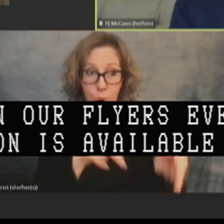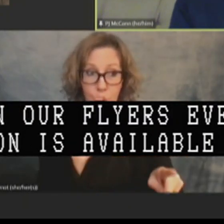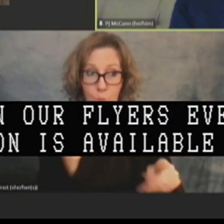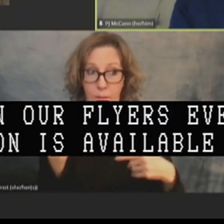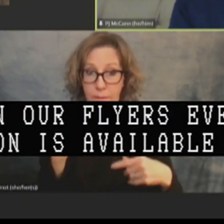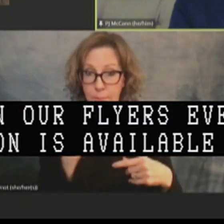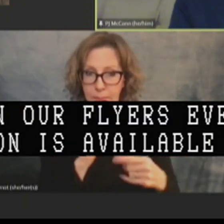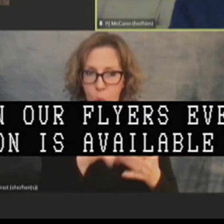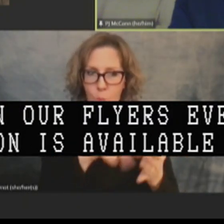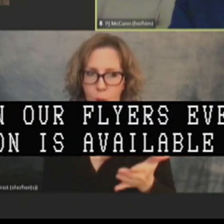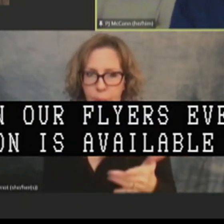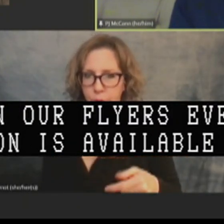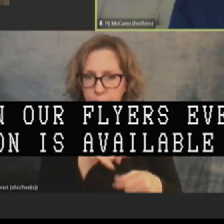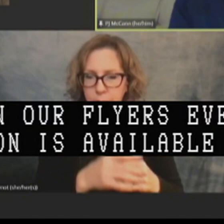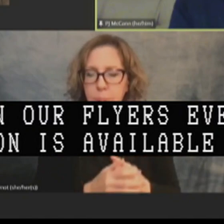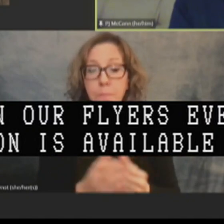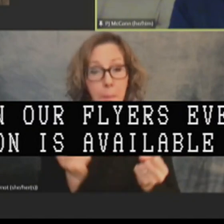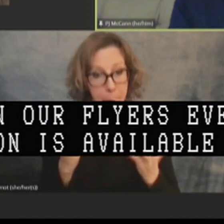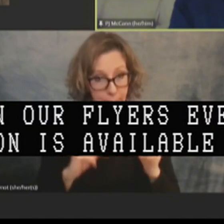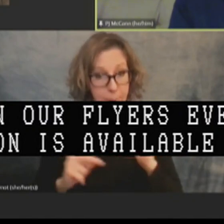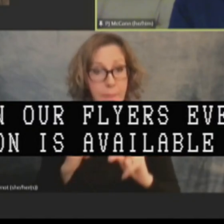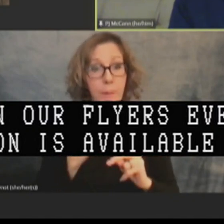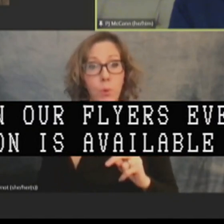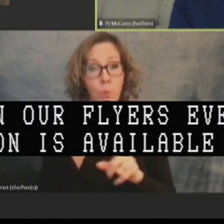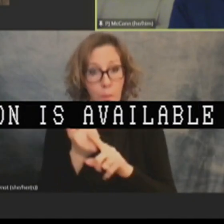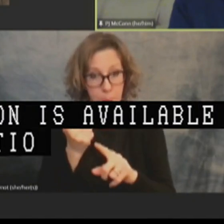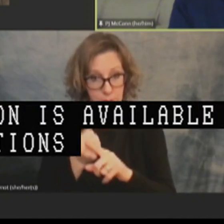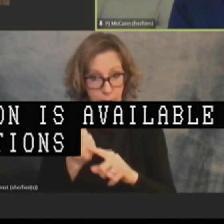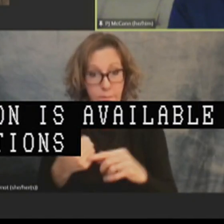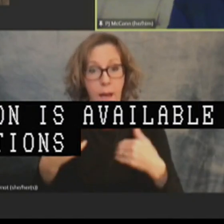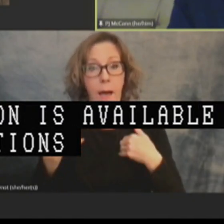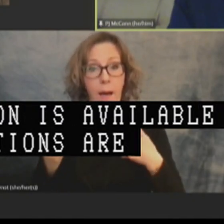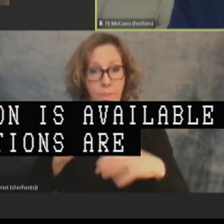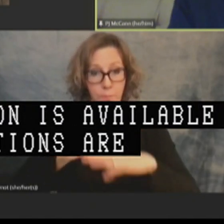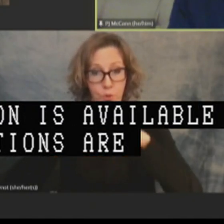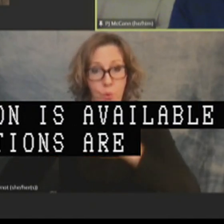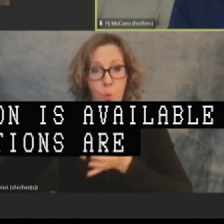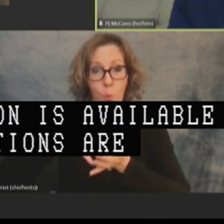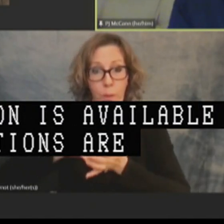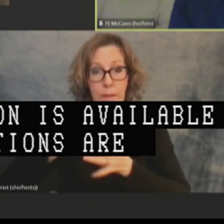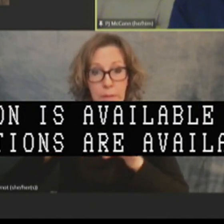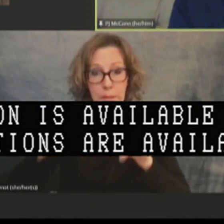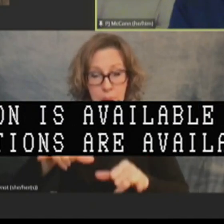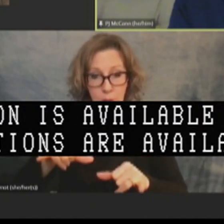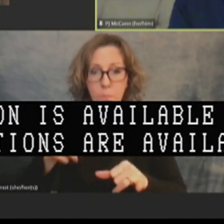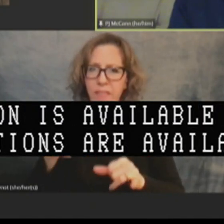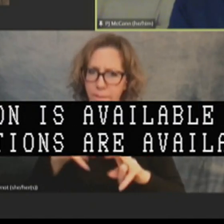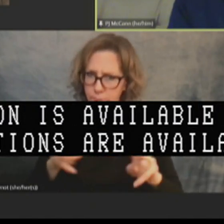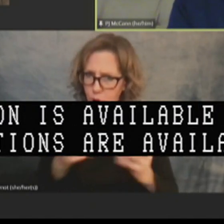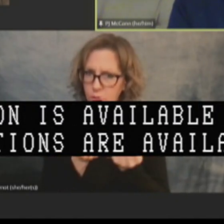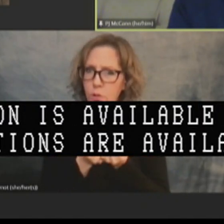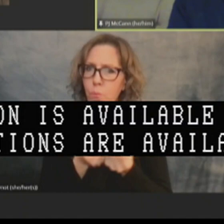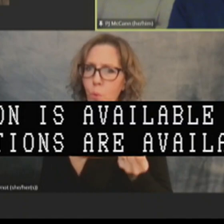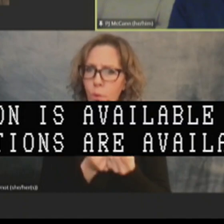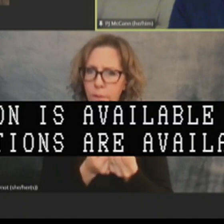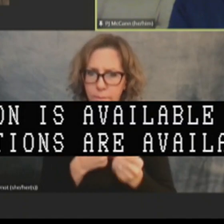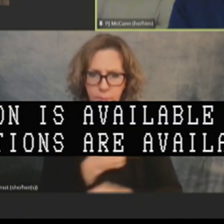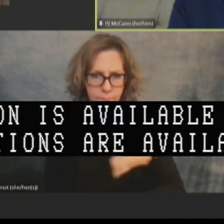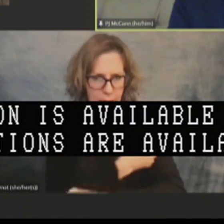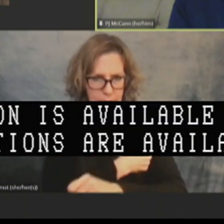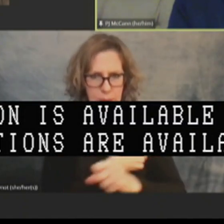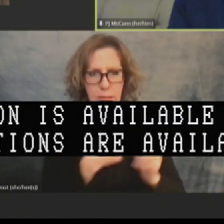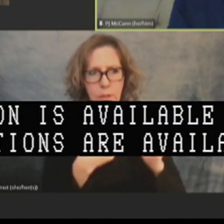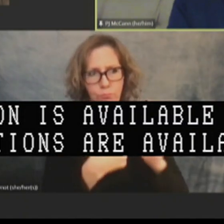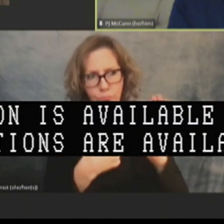people who are immunocompromised have been supportive of the initiative because of sort of the added public health protection that it provides in